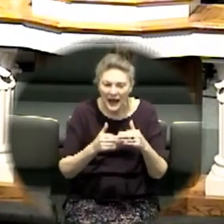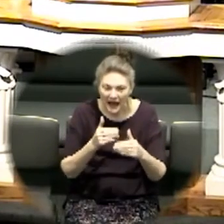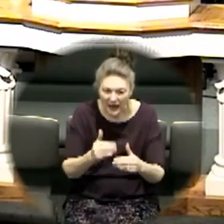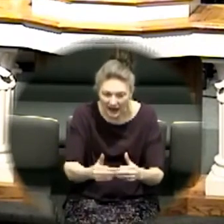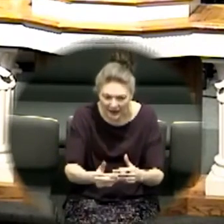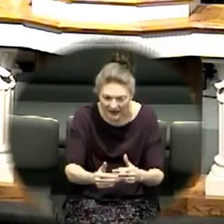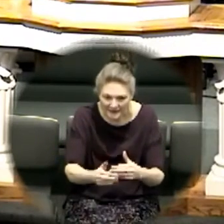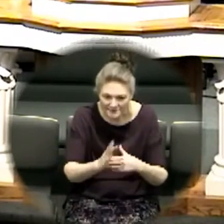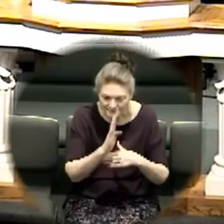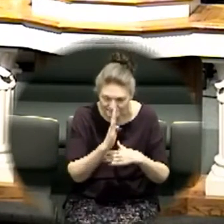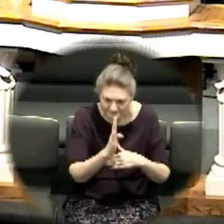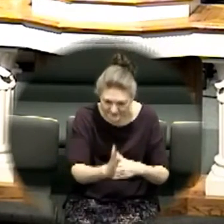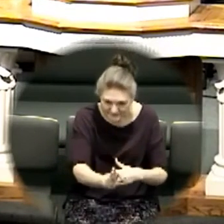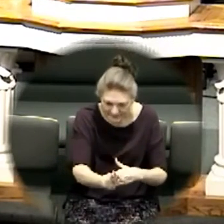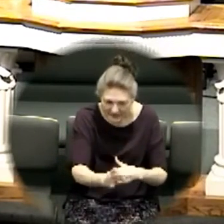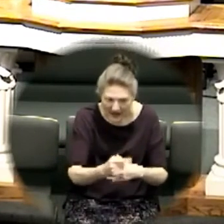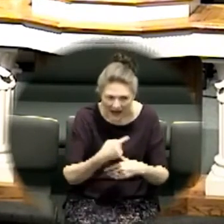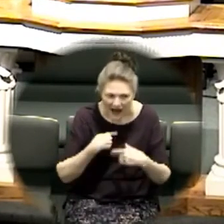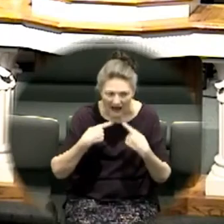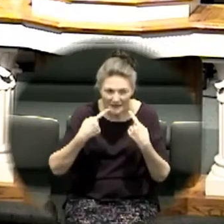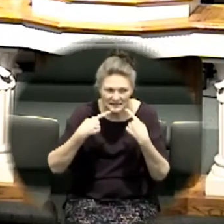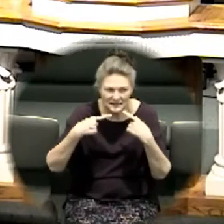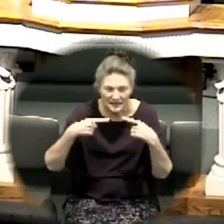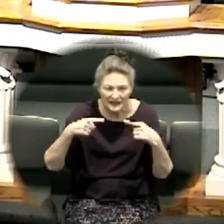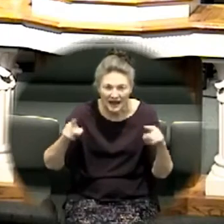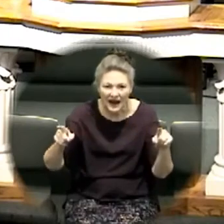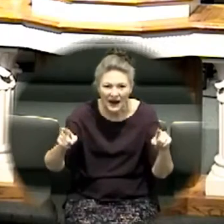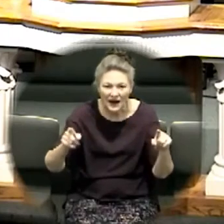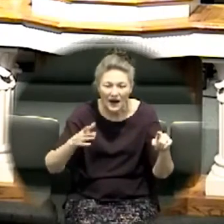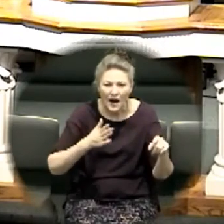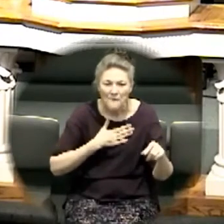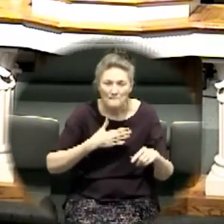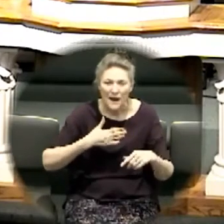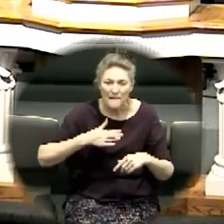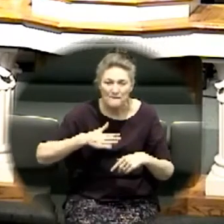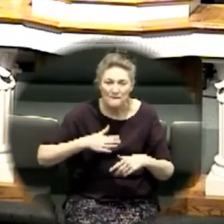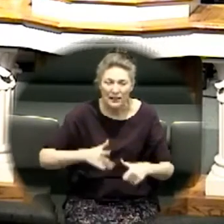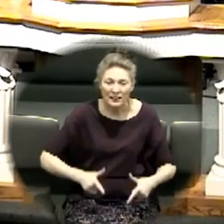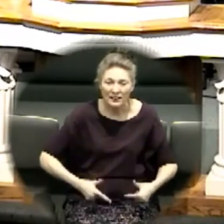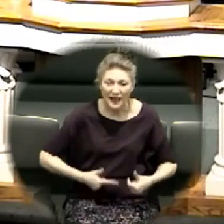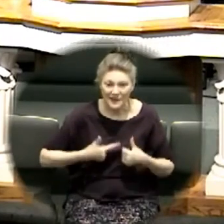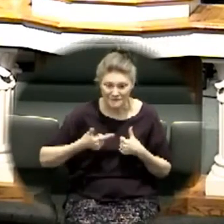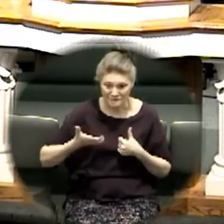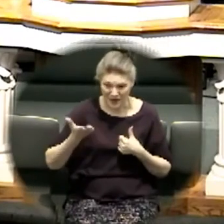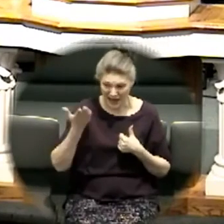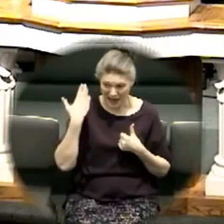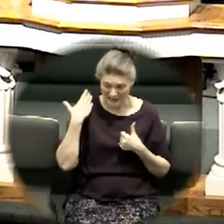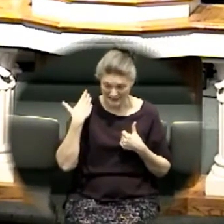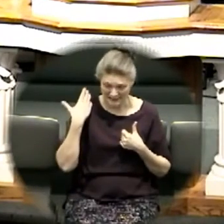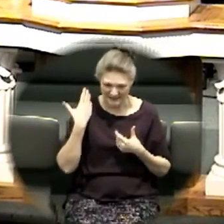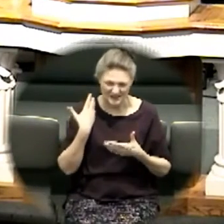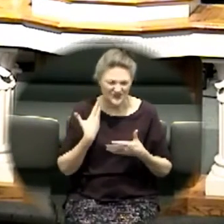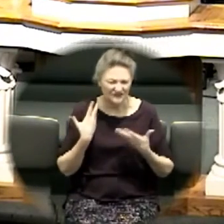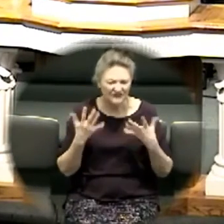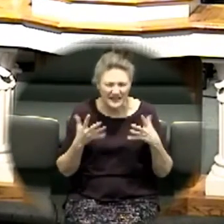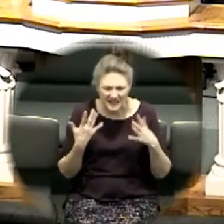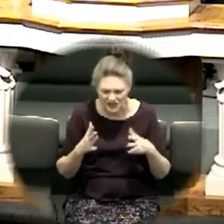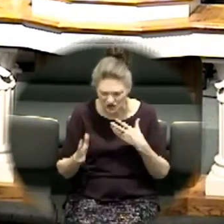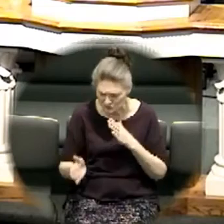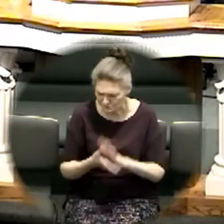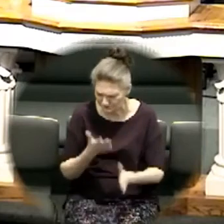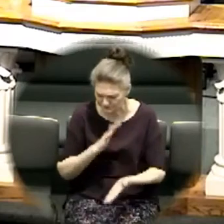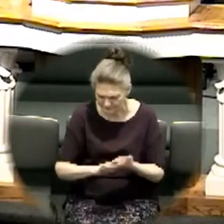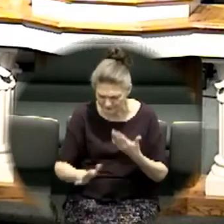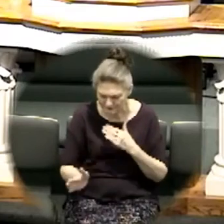yes God into my miracles I'm crossing the river of doubt